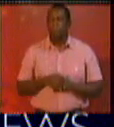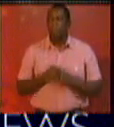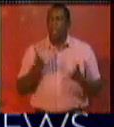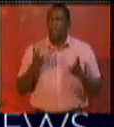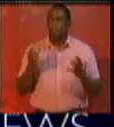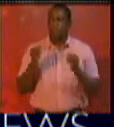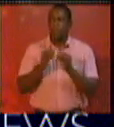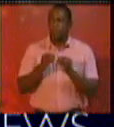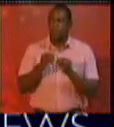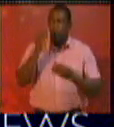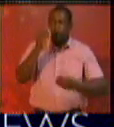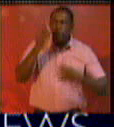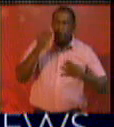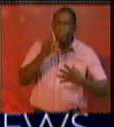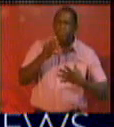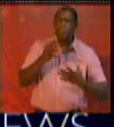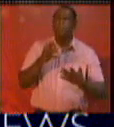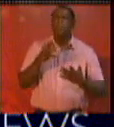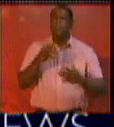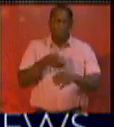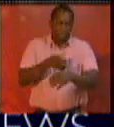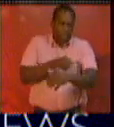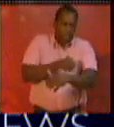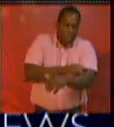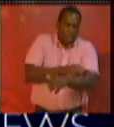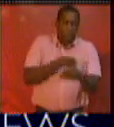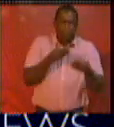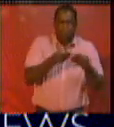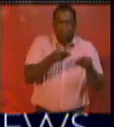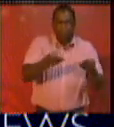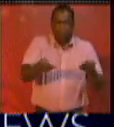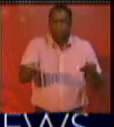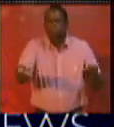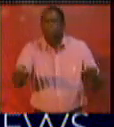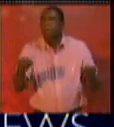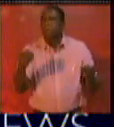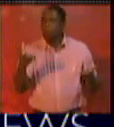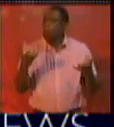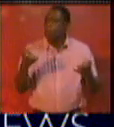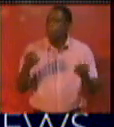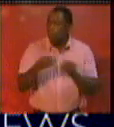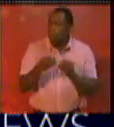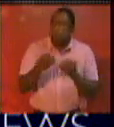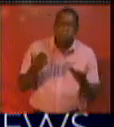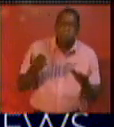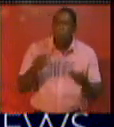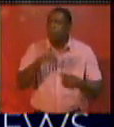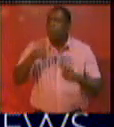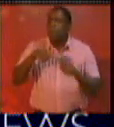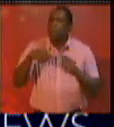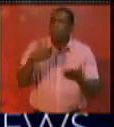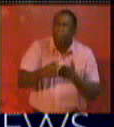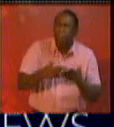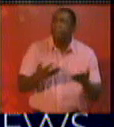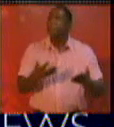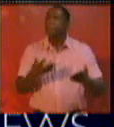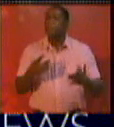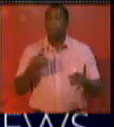the latest with the vaccine distribution in Trinidad. You know, when would they arrive? And the second question basically is, are we